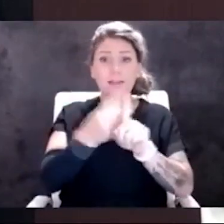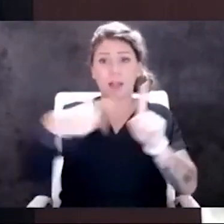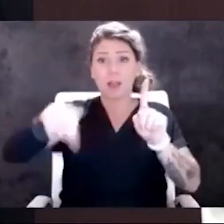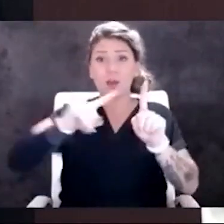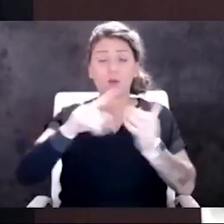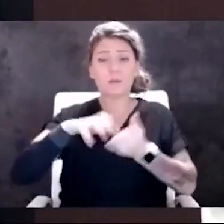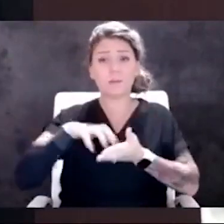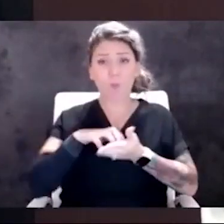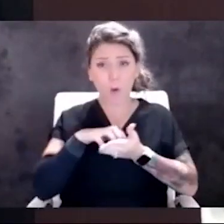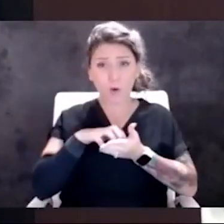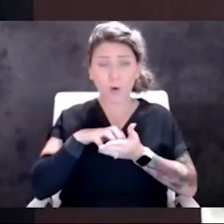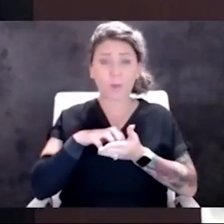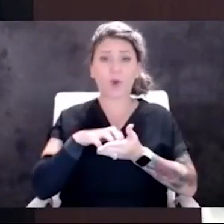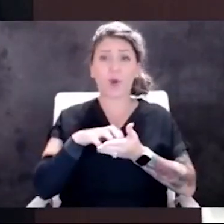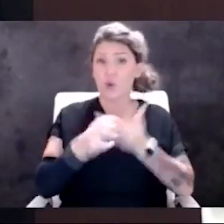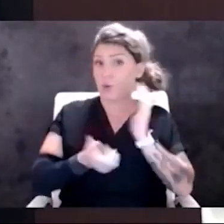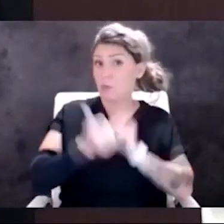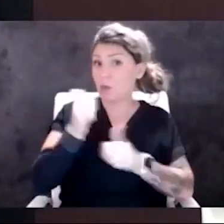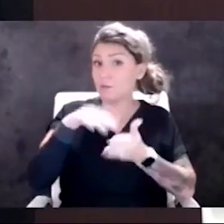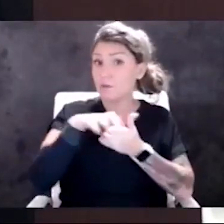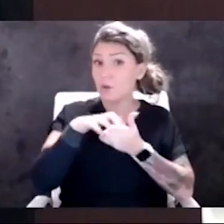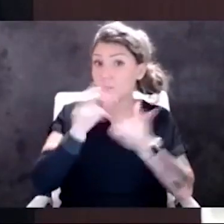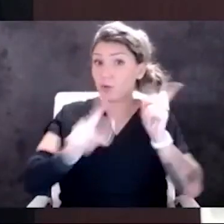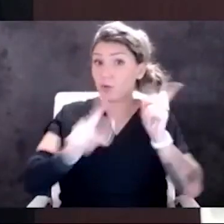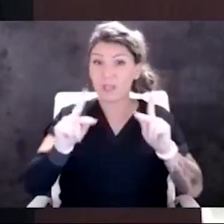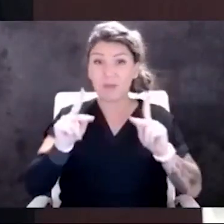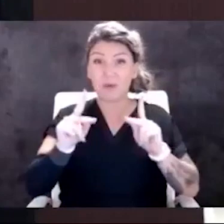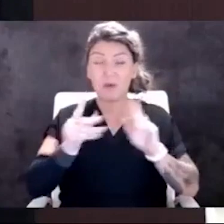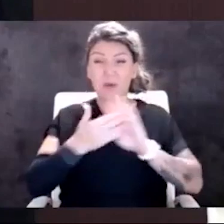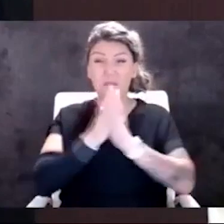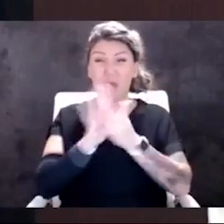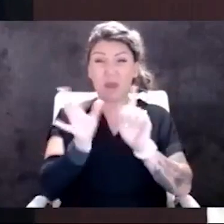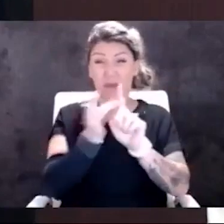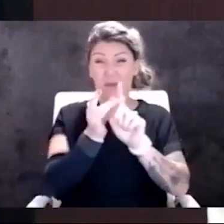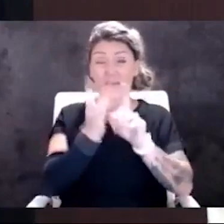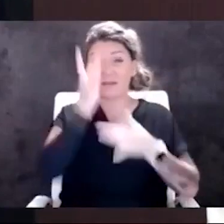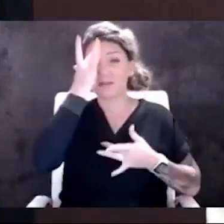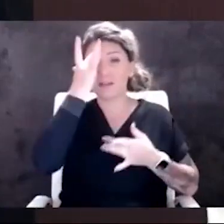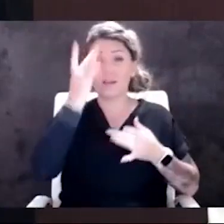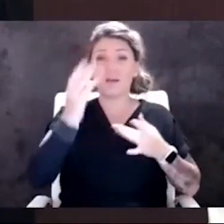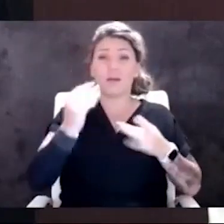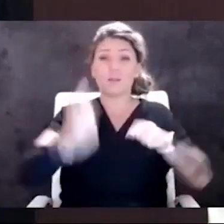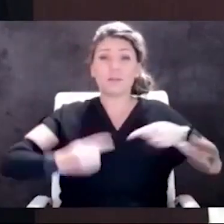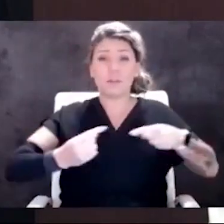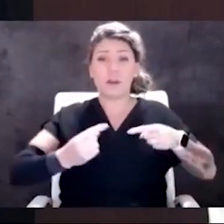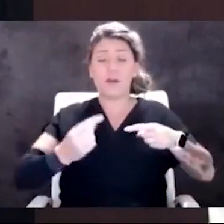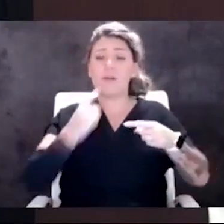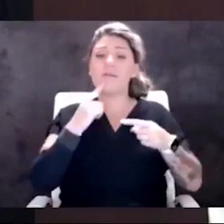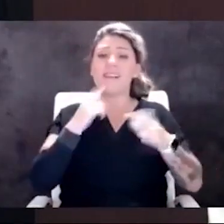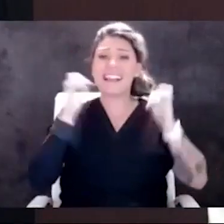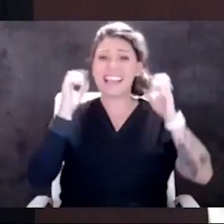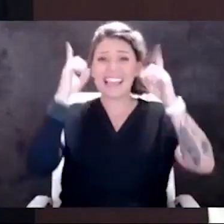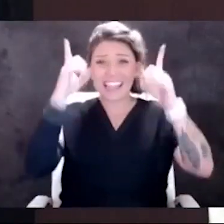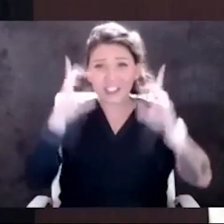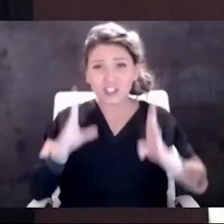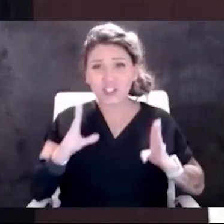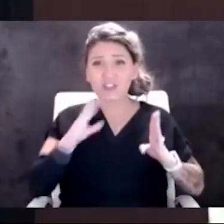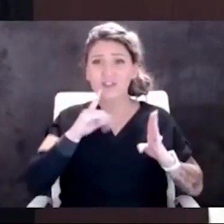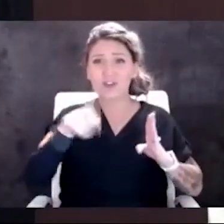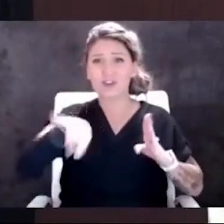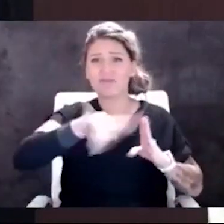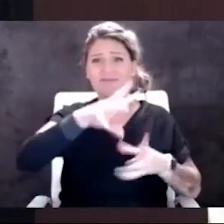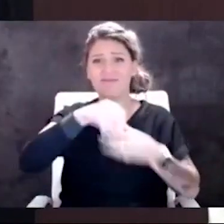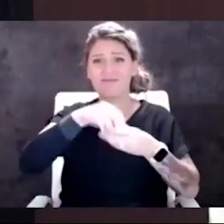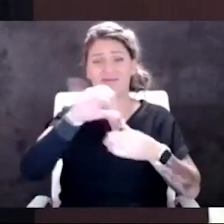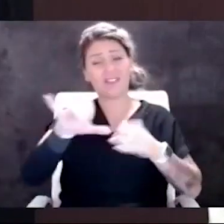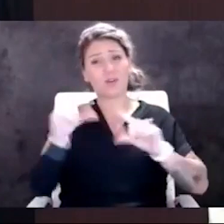Who are some of the most vulnerable people who can get sick and have trouble with the disease? Clearly, educators are amongst that group. And so really